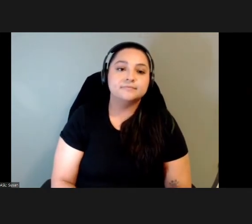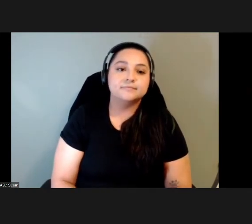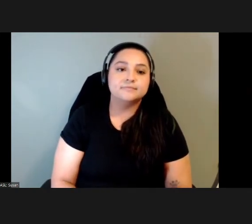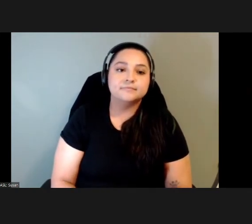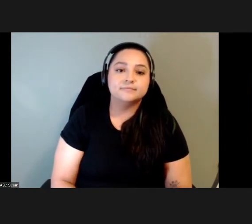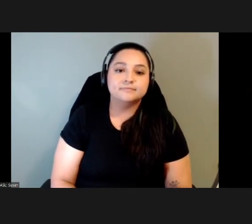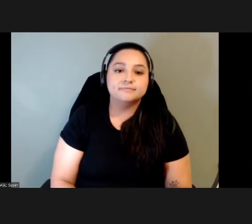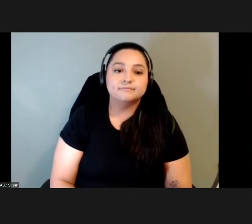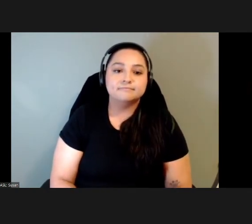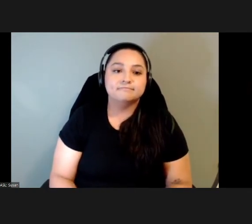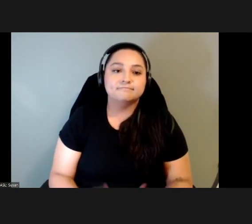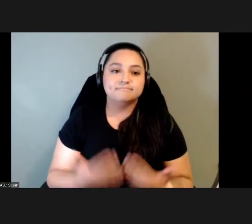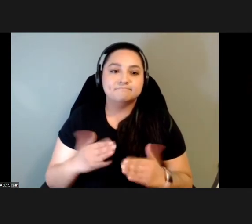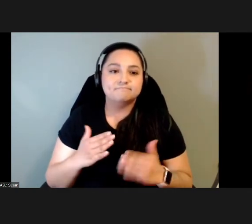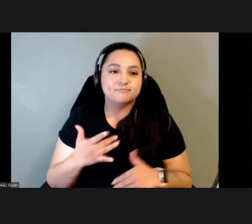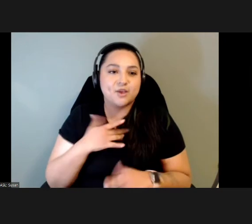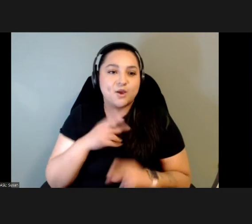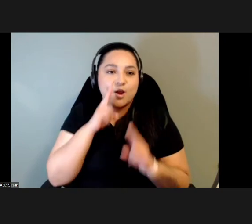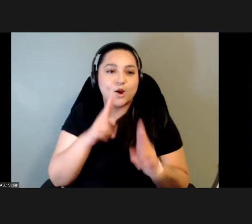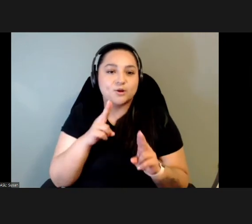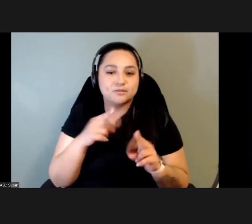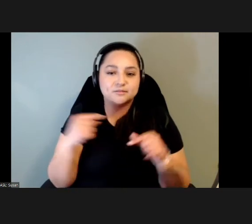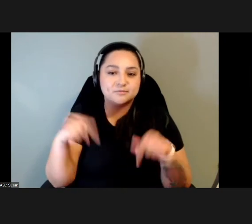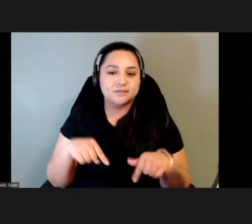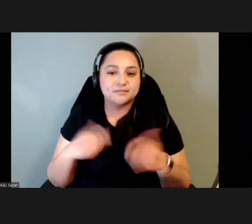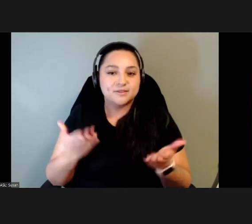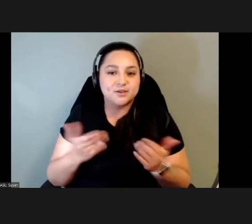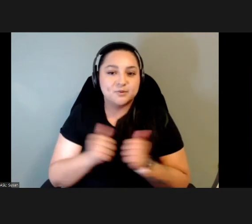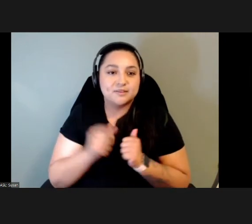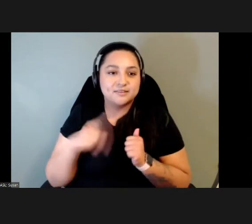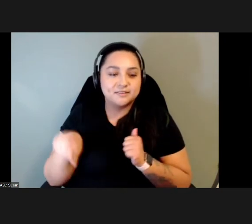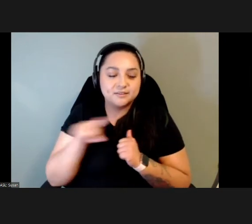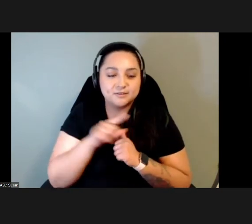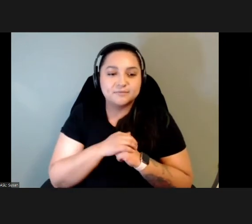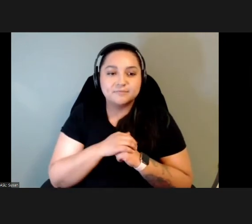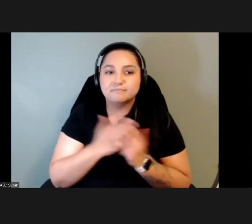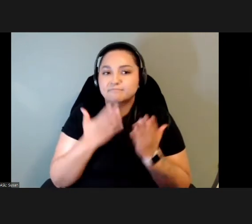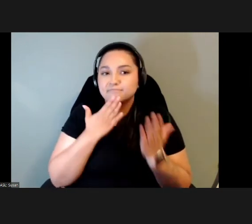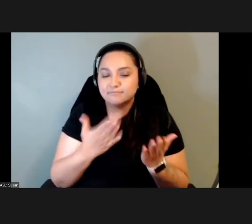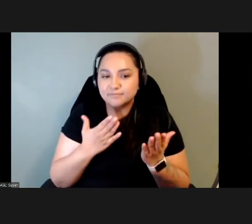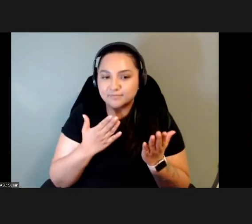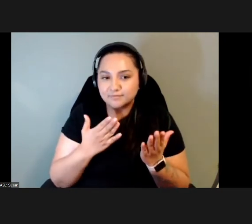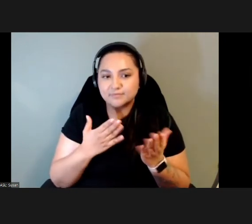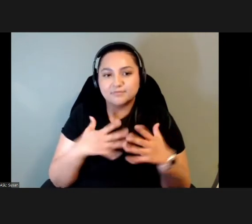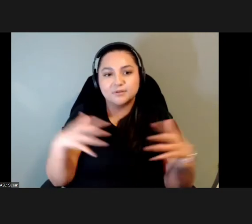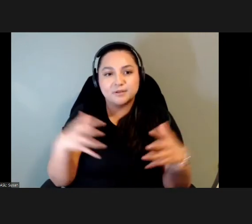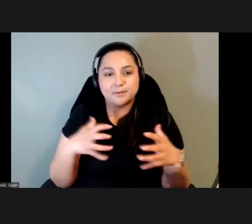I'm so honored to be here with you, and thank you for being here together.